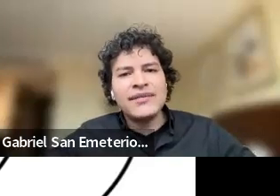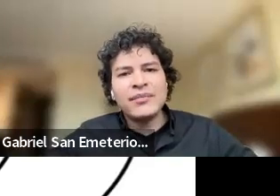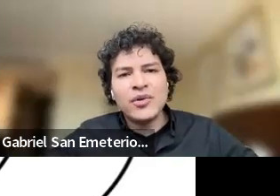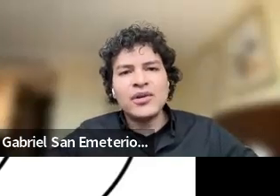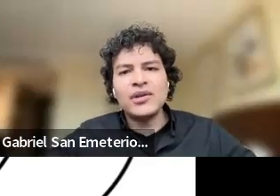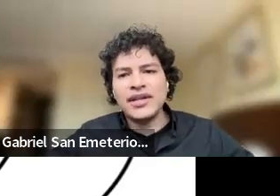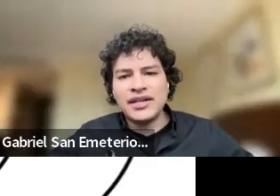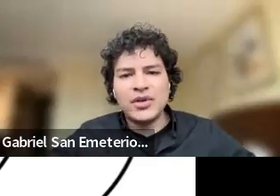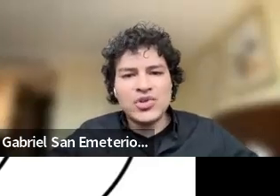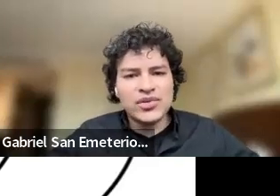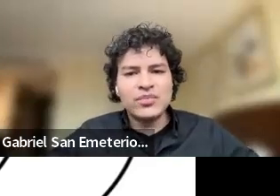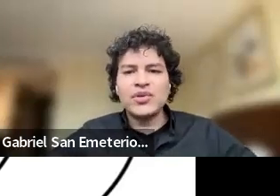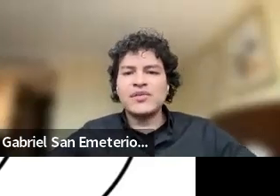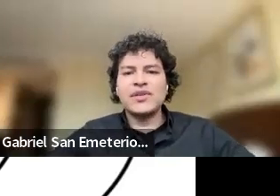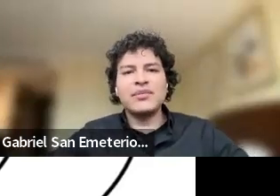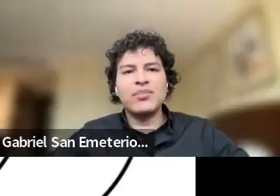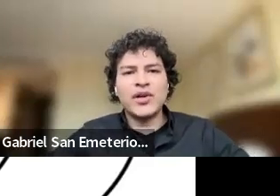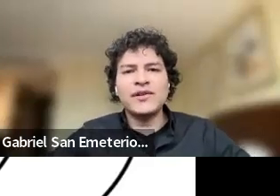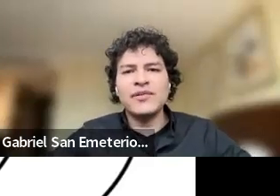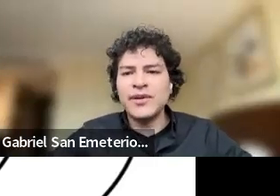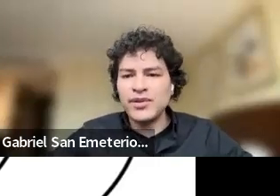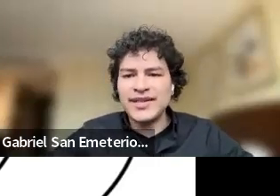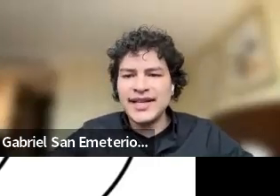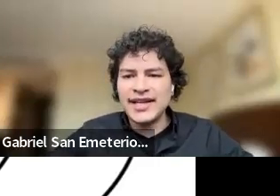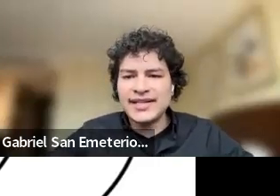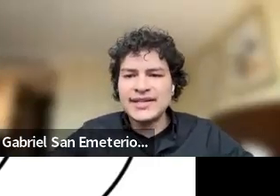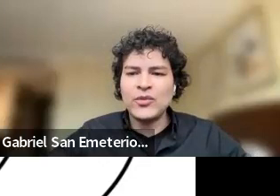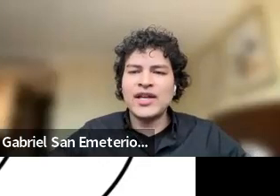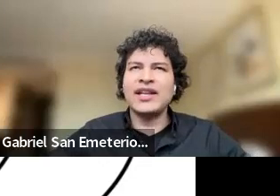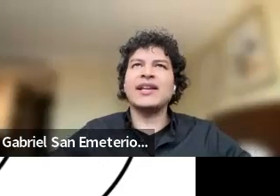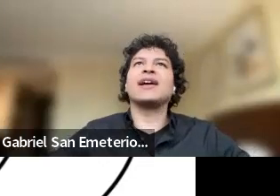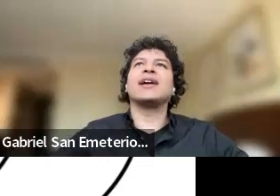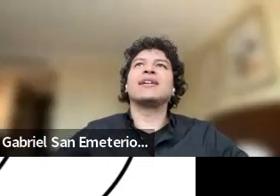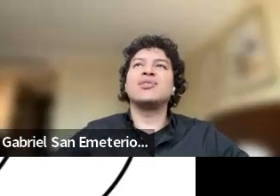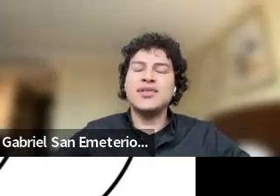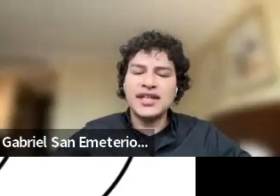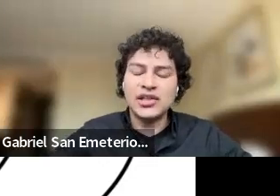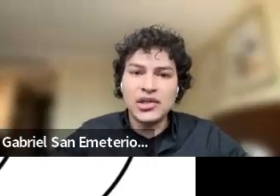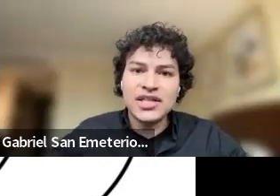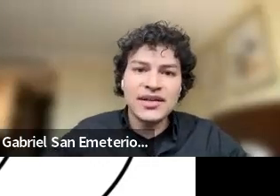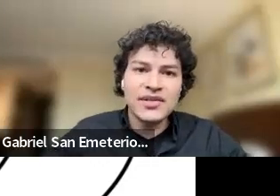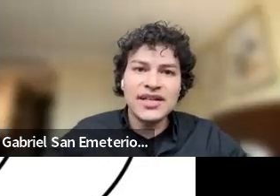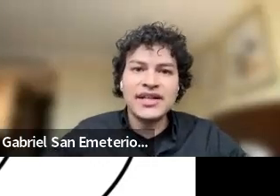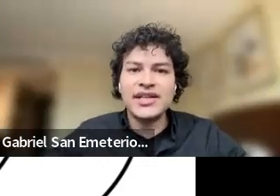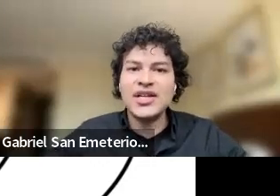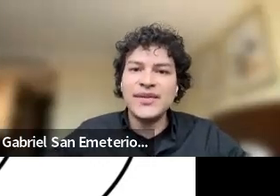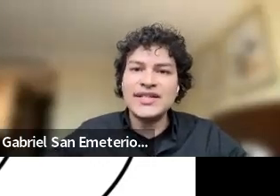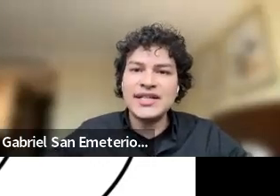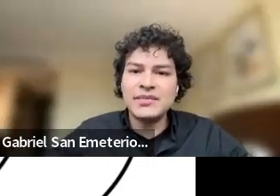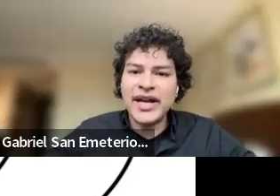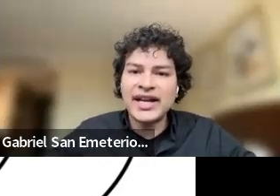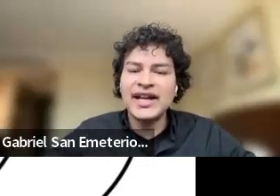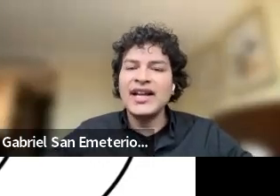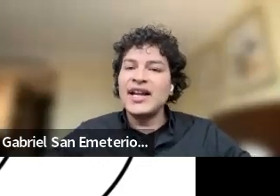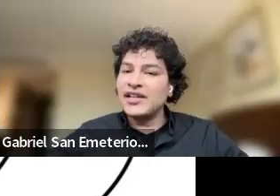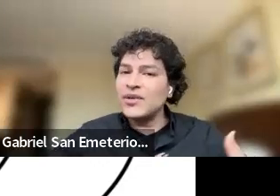listener? Having moral and emotional support is really important. Remember the days when it used to take a long time to get an HIV